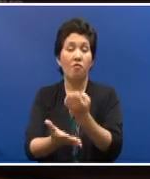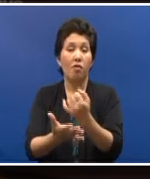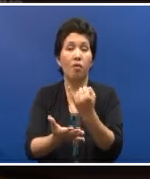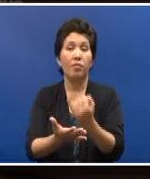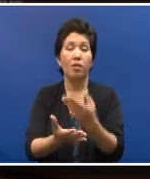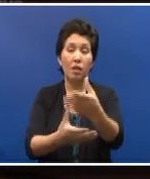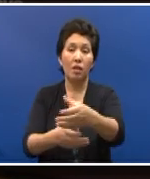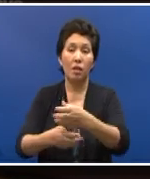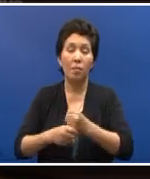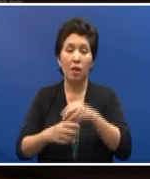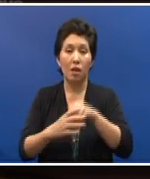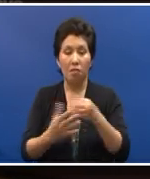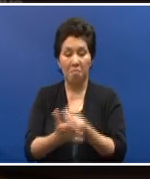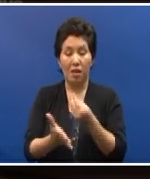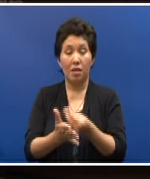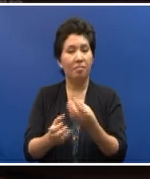and capital.